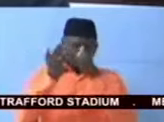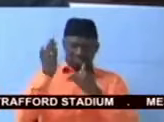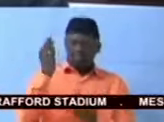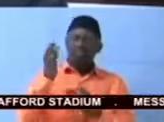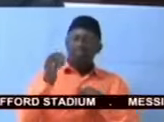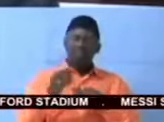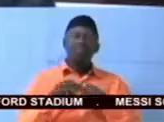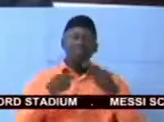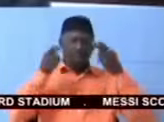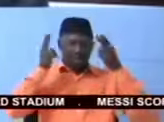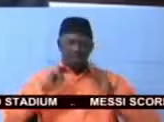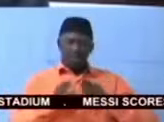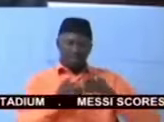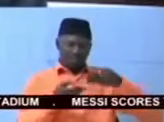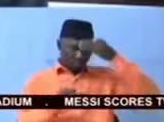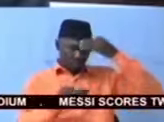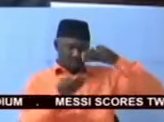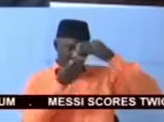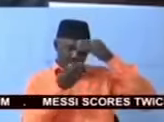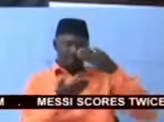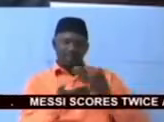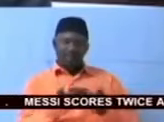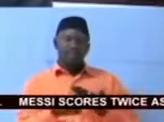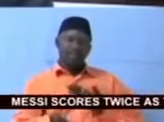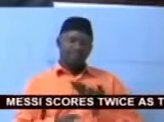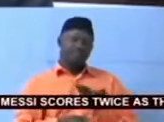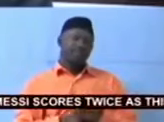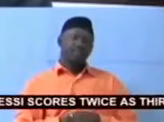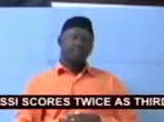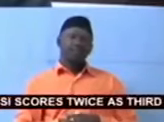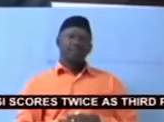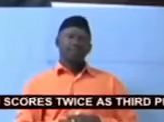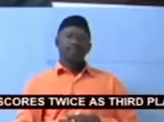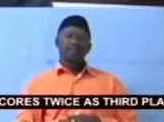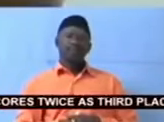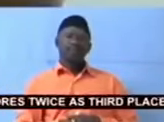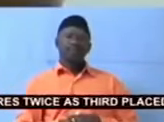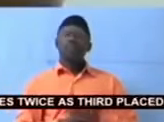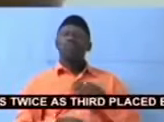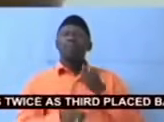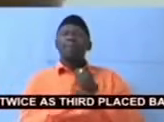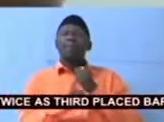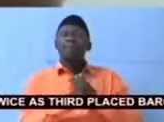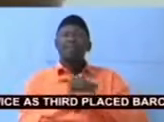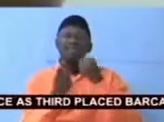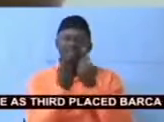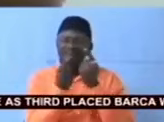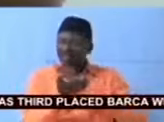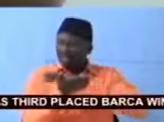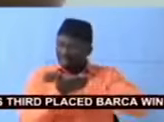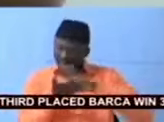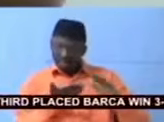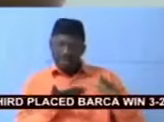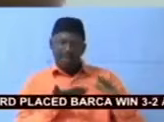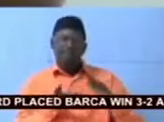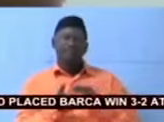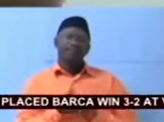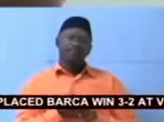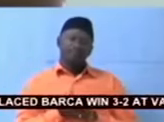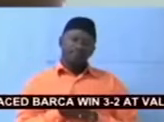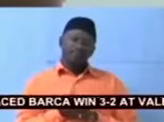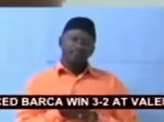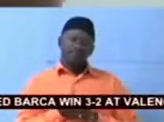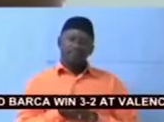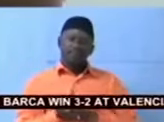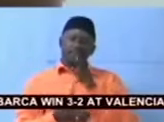gatal fofu moy wala suma jang M. Mr. Gomez, just for clarification. Mr. Gomez, pour léral rek. Did